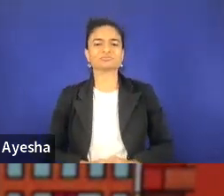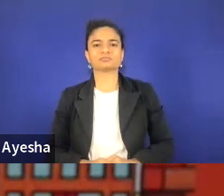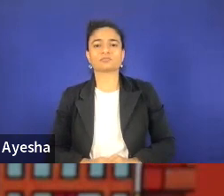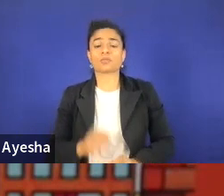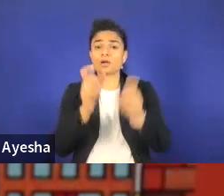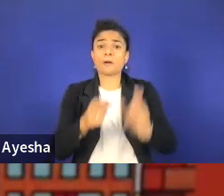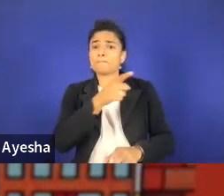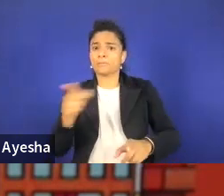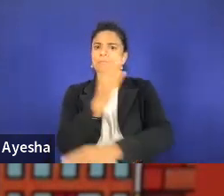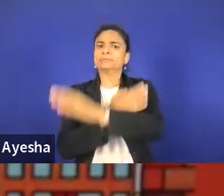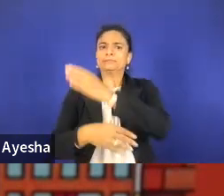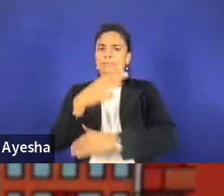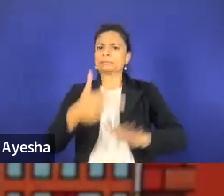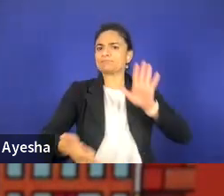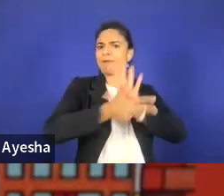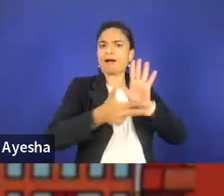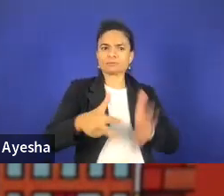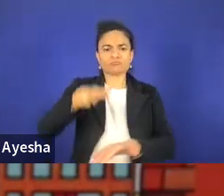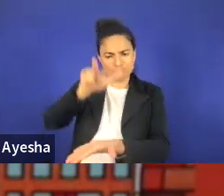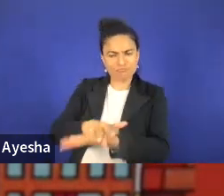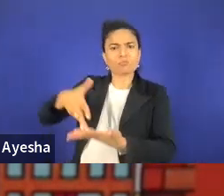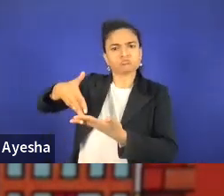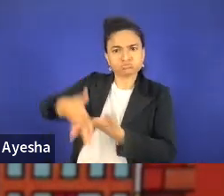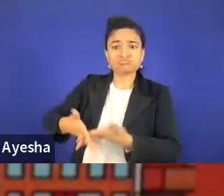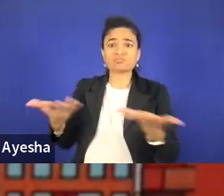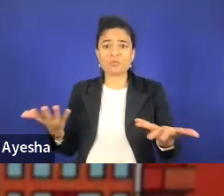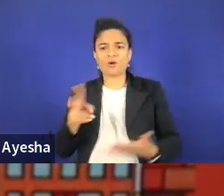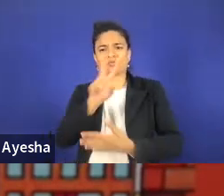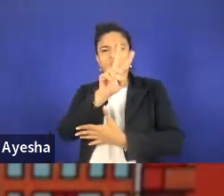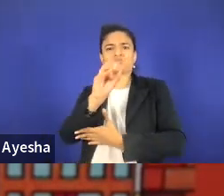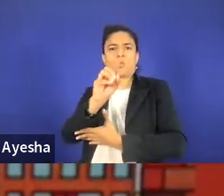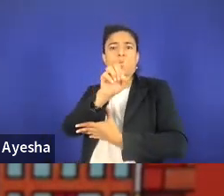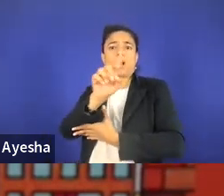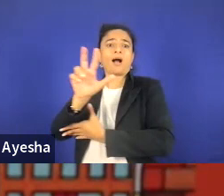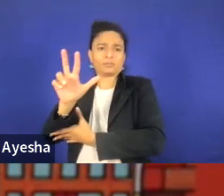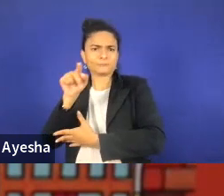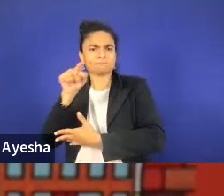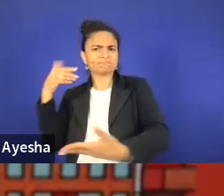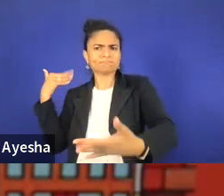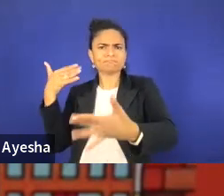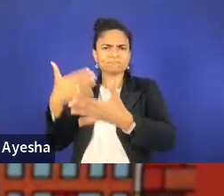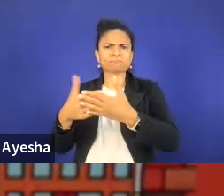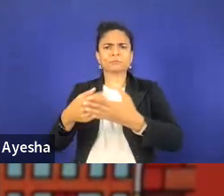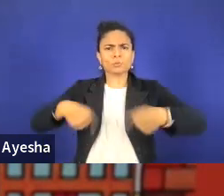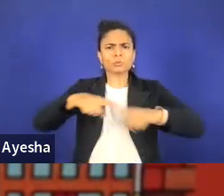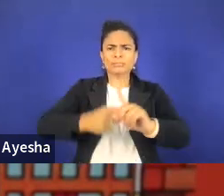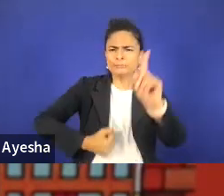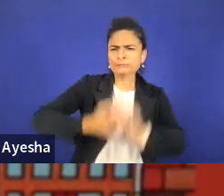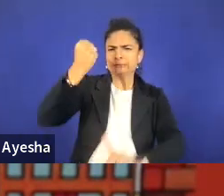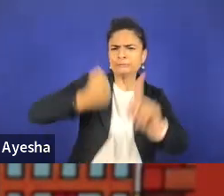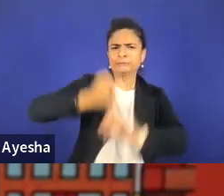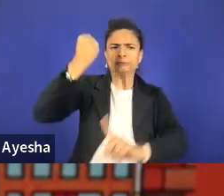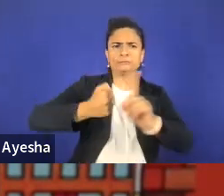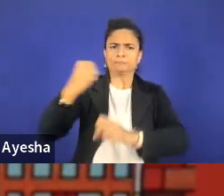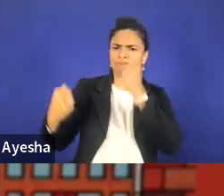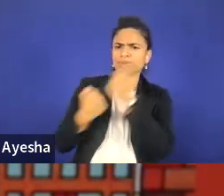persons with disabilities relating to their disability extra cost. The establishment of the Disability Unit in 2016 within the